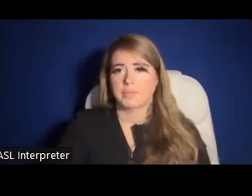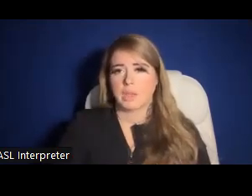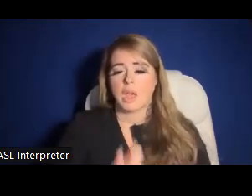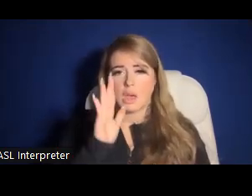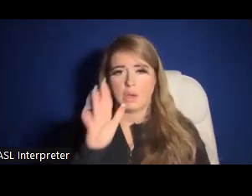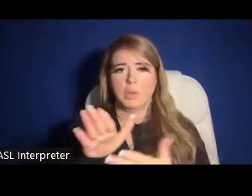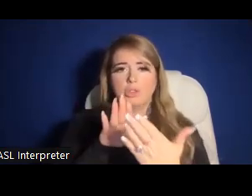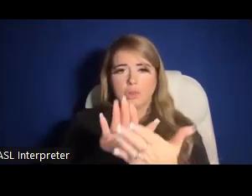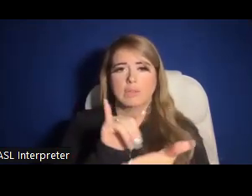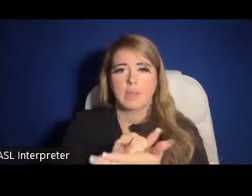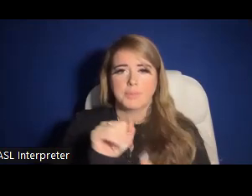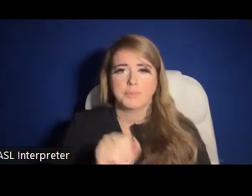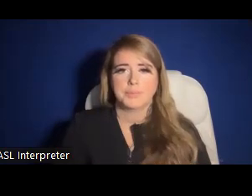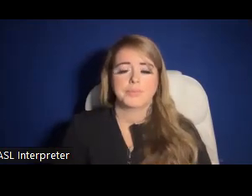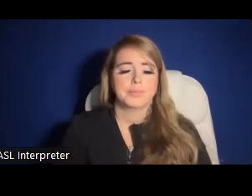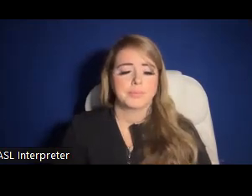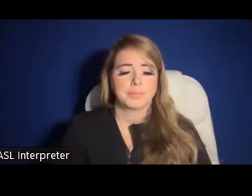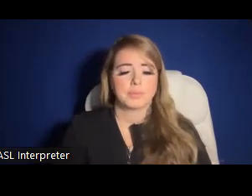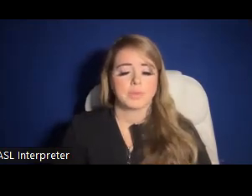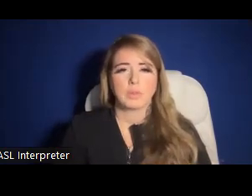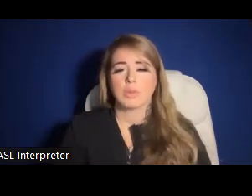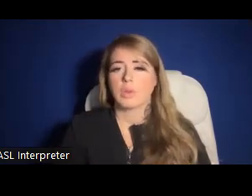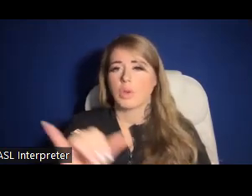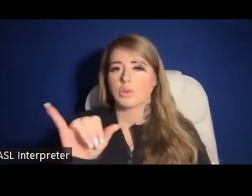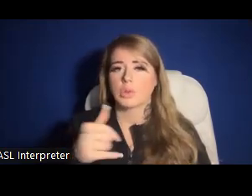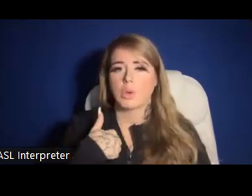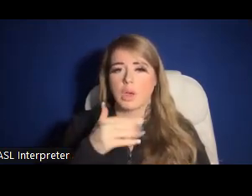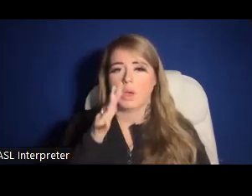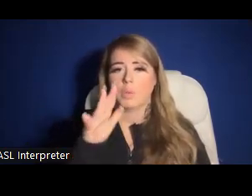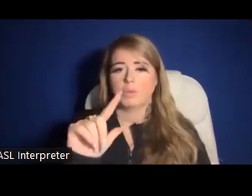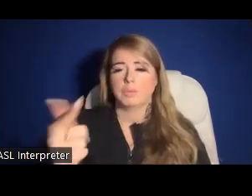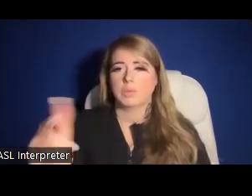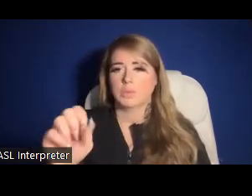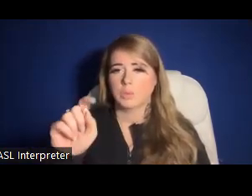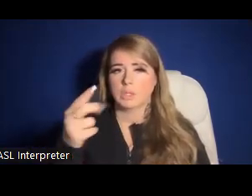that. And I will popcorn it over to Seth.